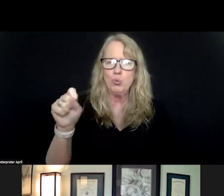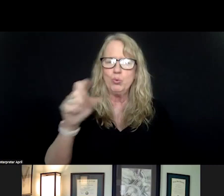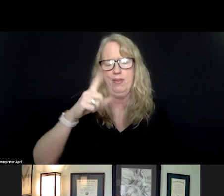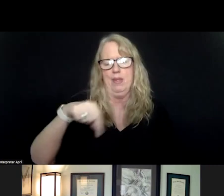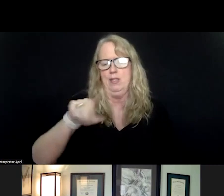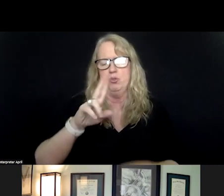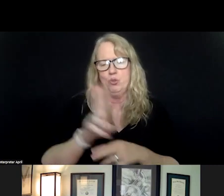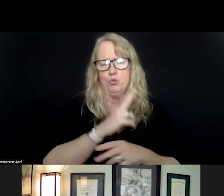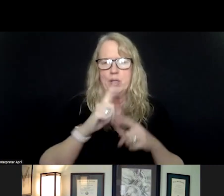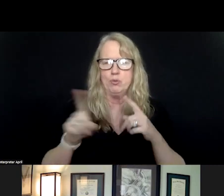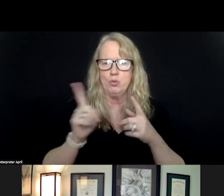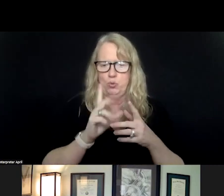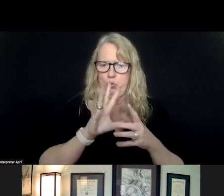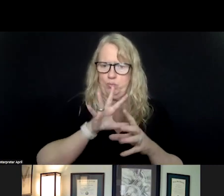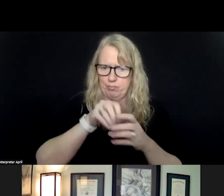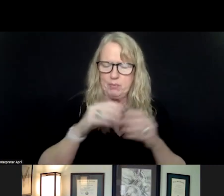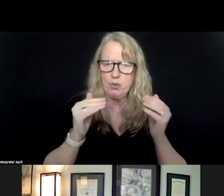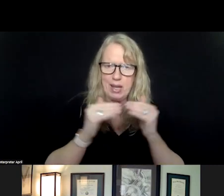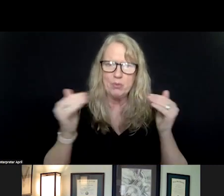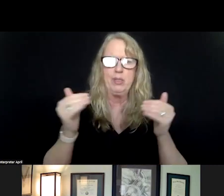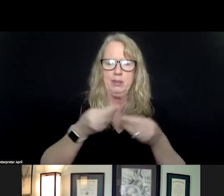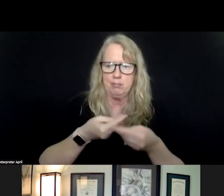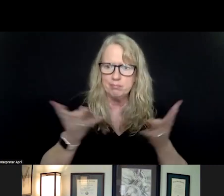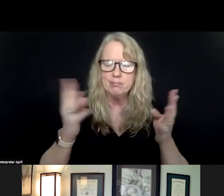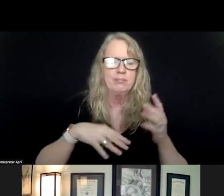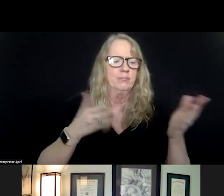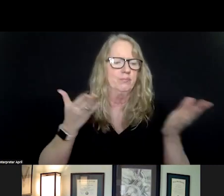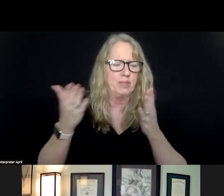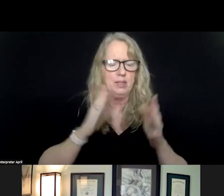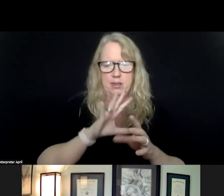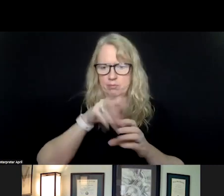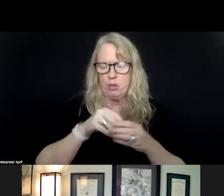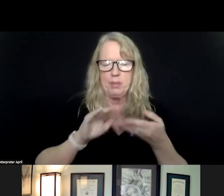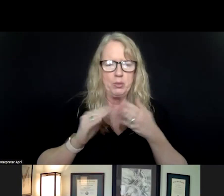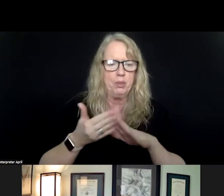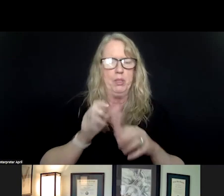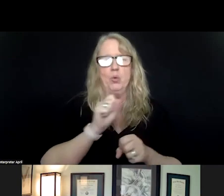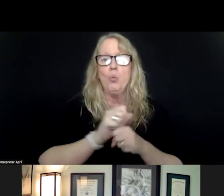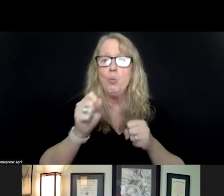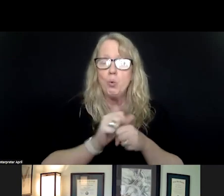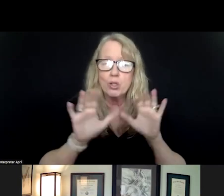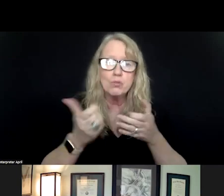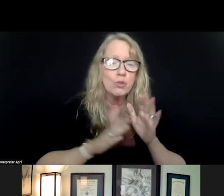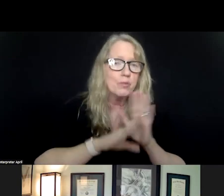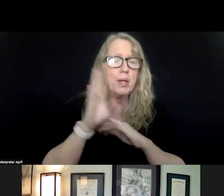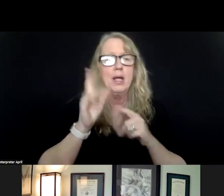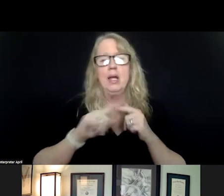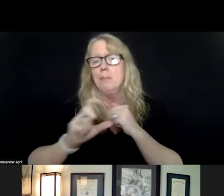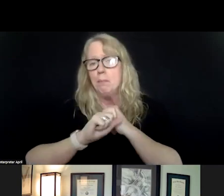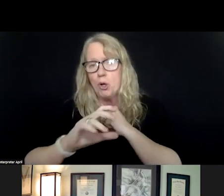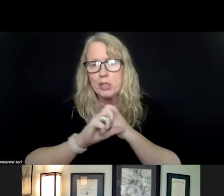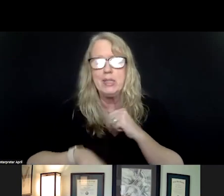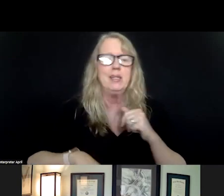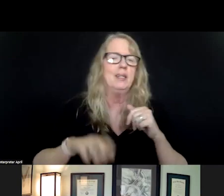using to embed equity in service delivery, community engagement, workforce development, marketing and communication, among